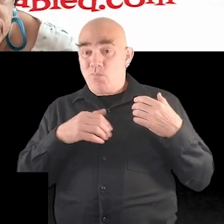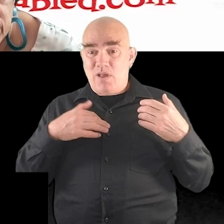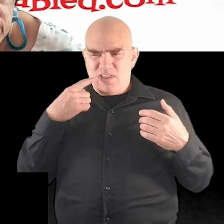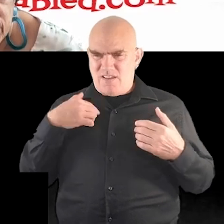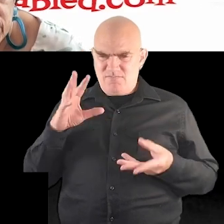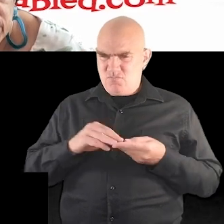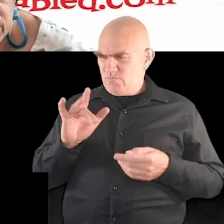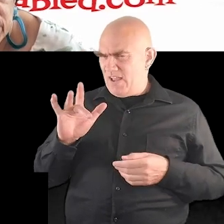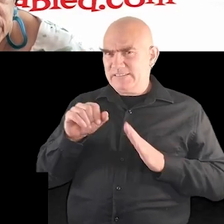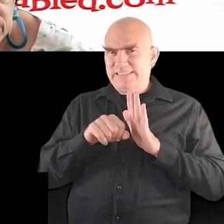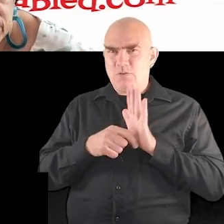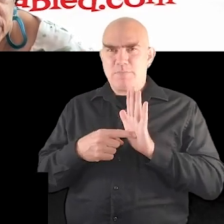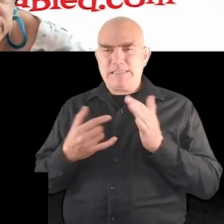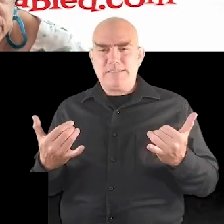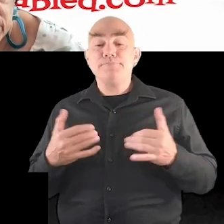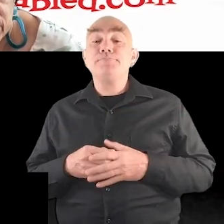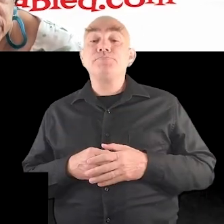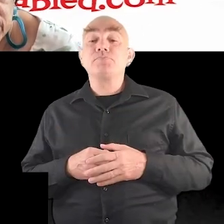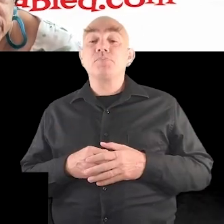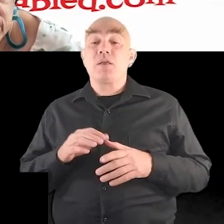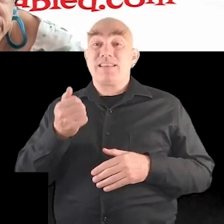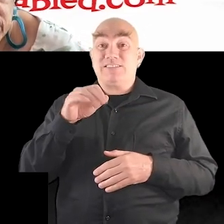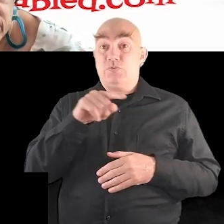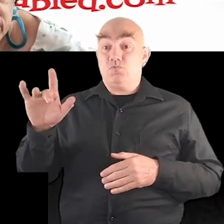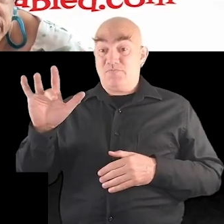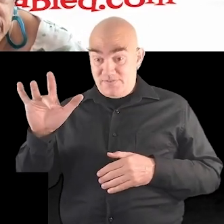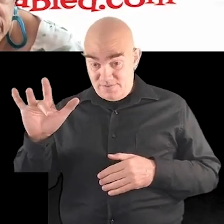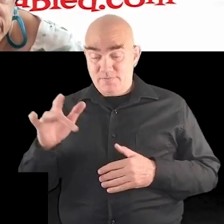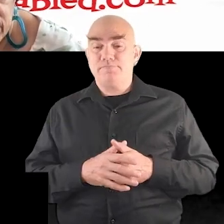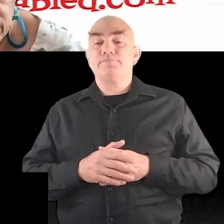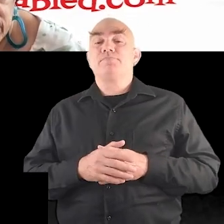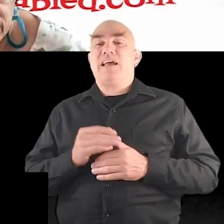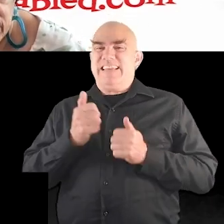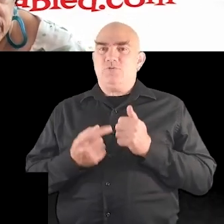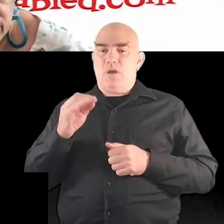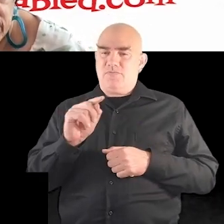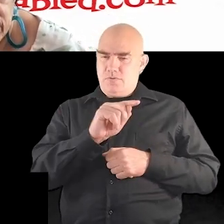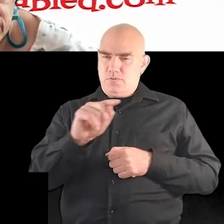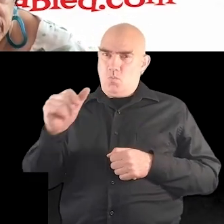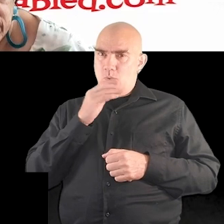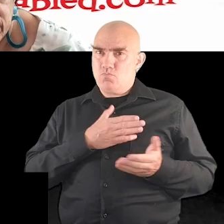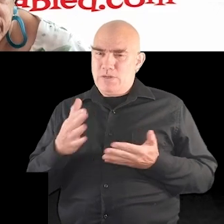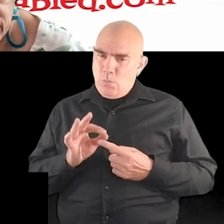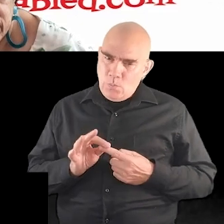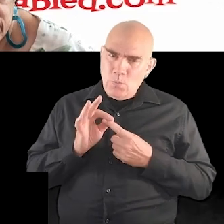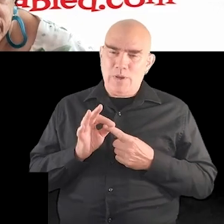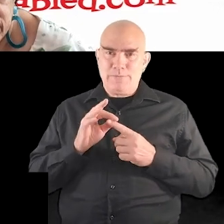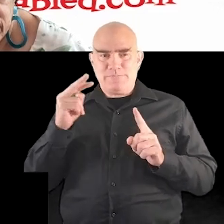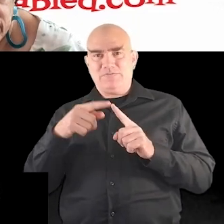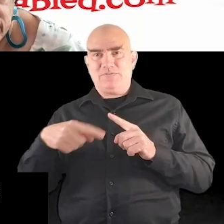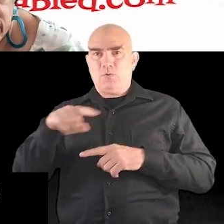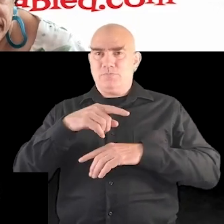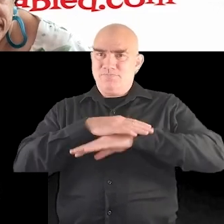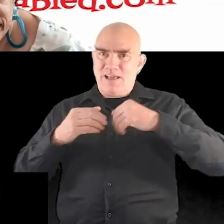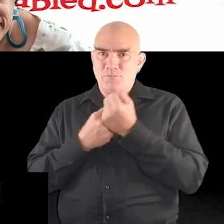title holders. I think there's 23 states being represented on the 19th through the 25th, and each one of these women bring a